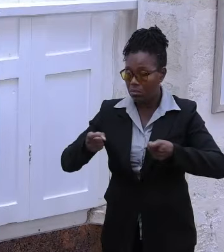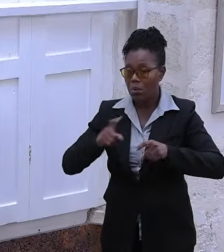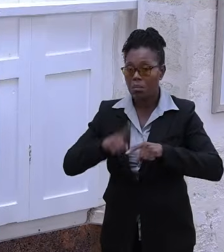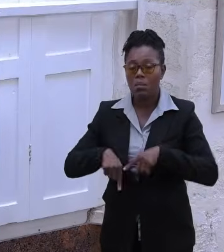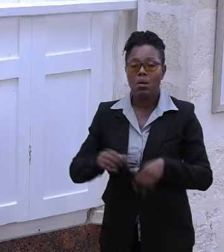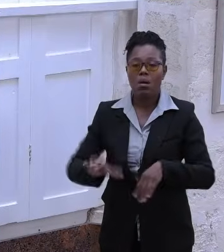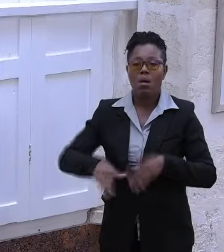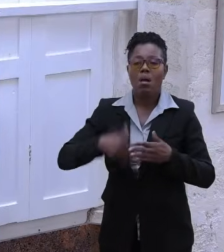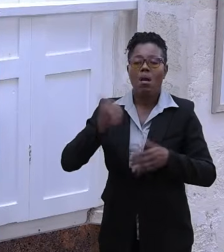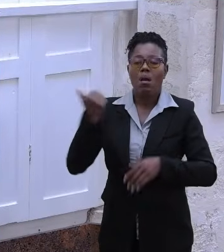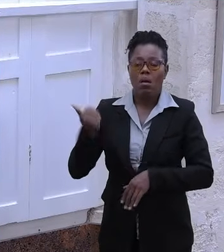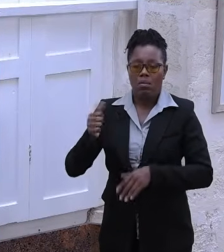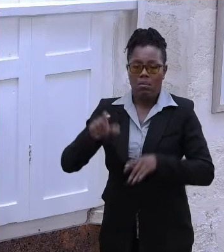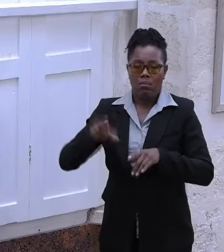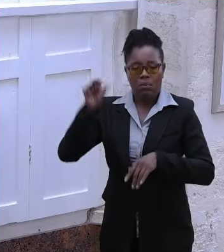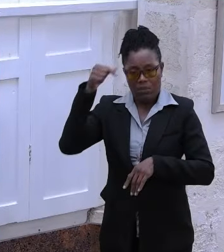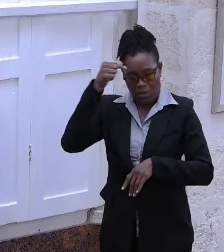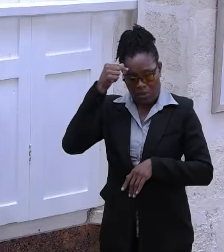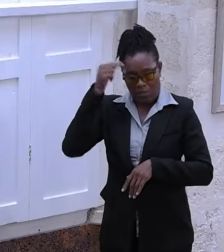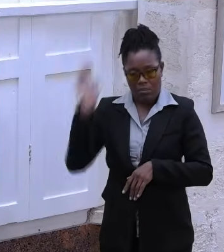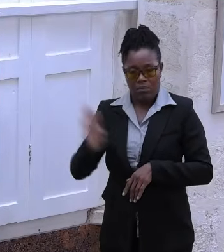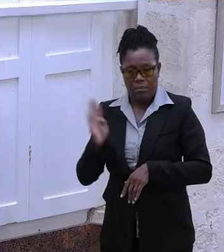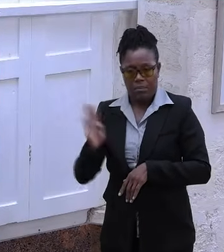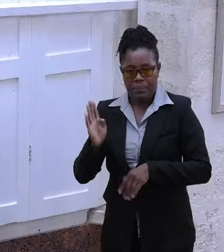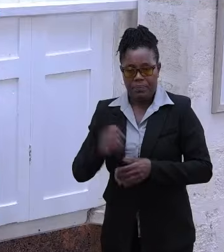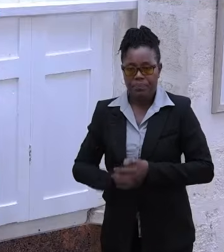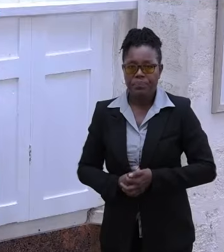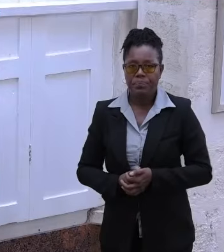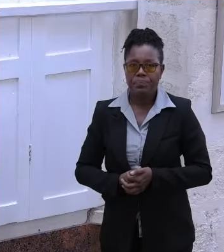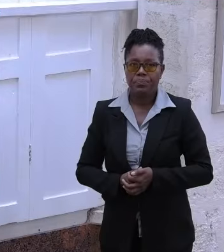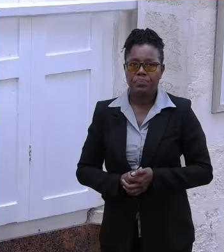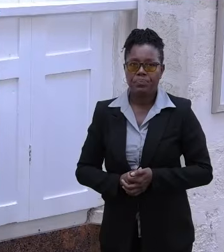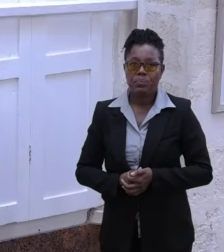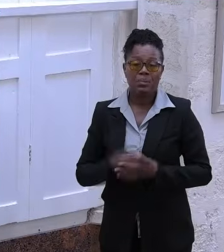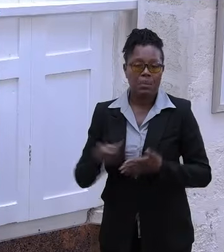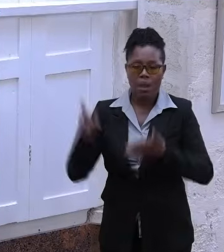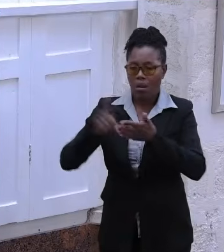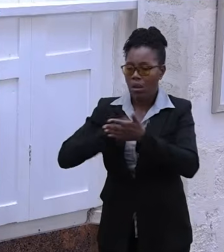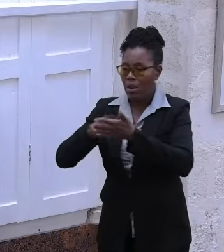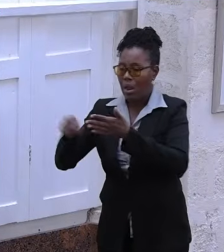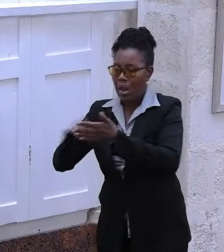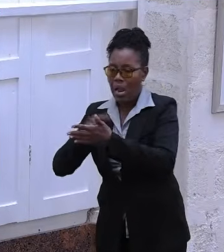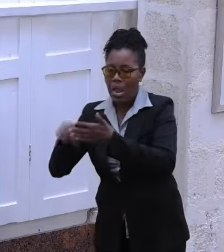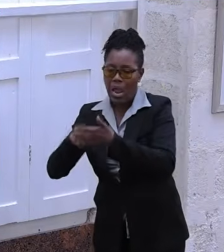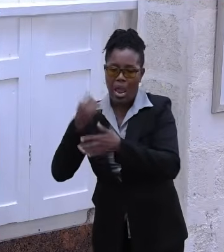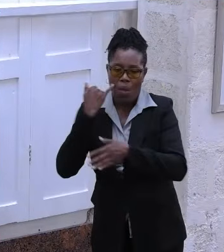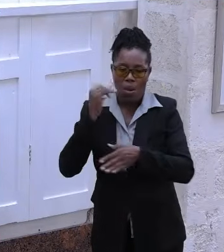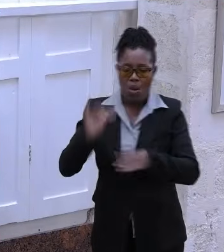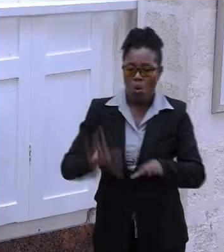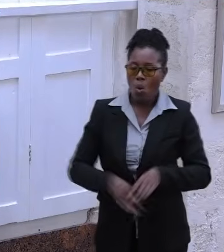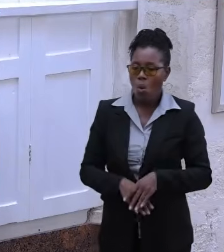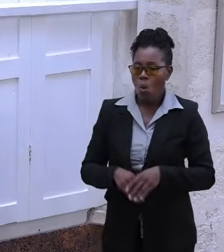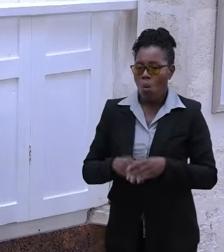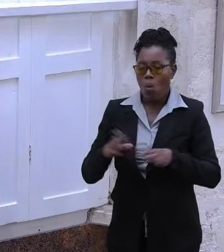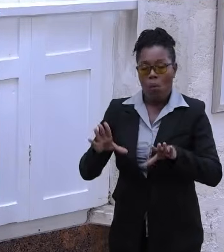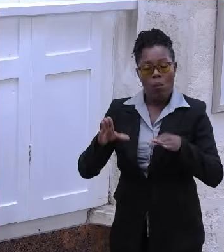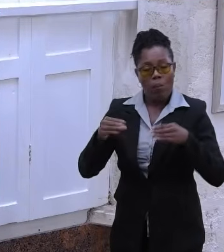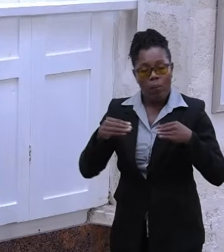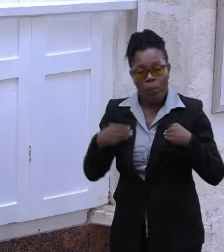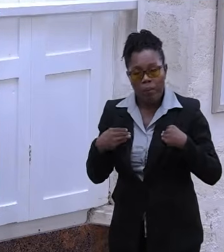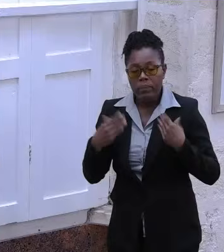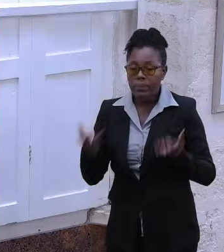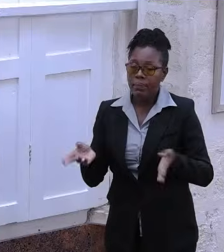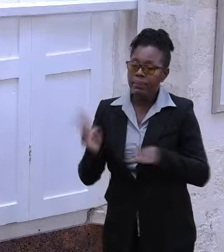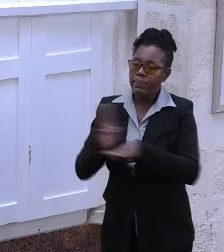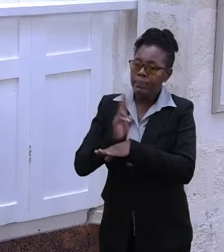successive governments of Barbados have been severely criticized if we don't facilitate investment. And no matter how you